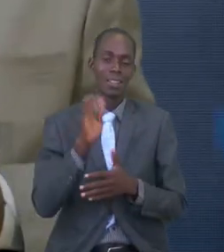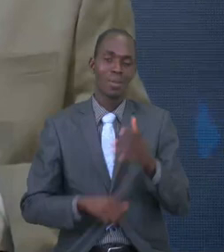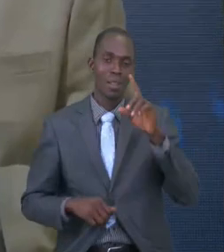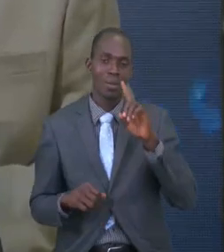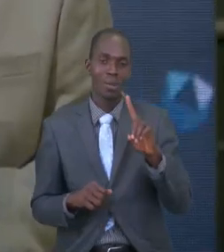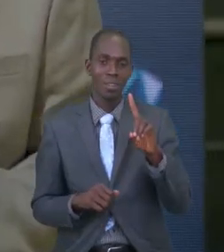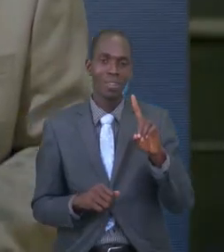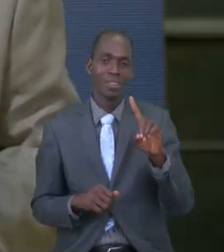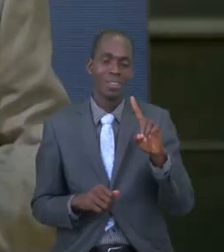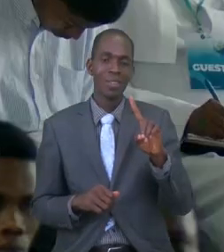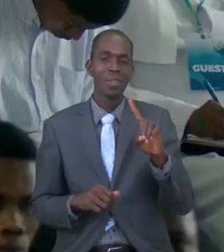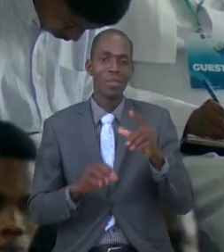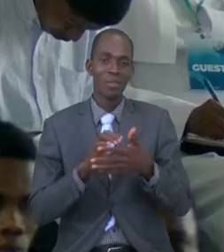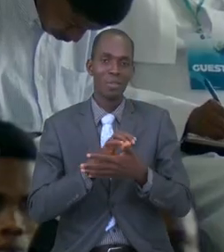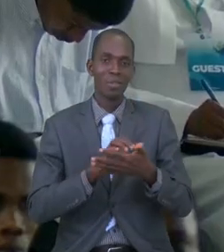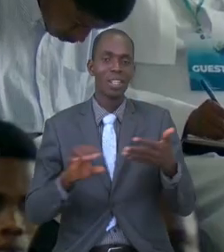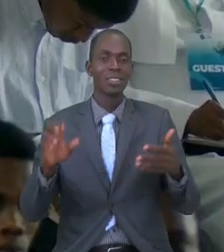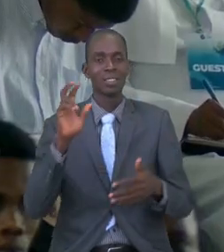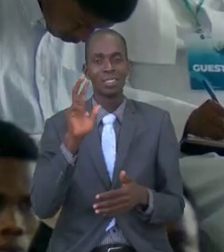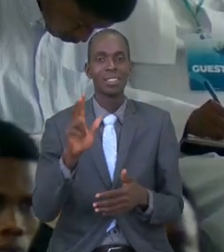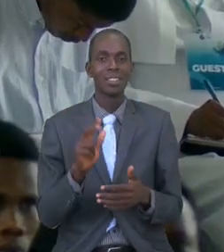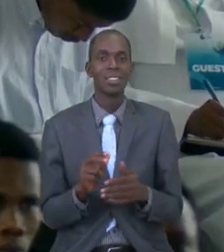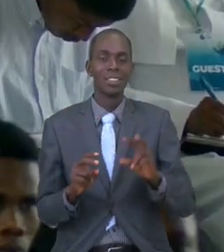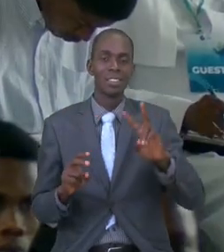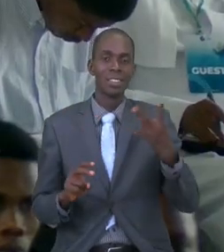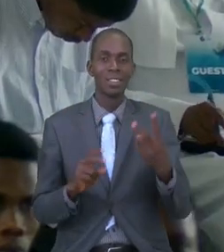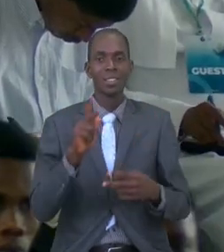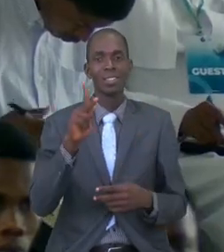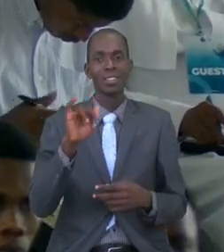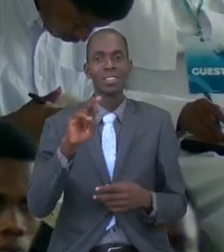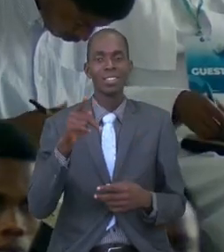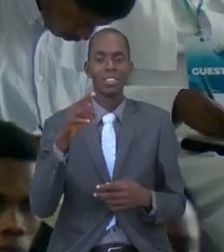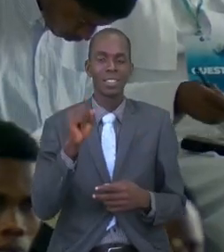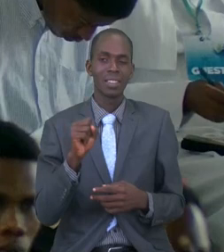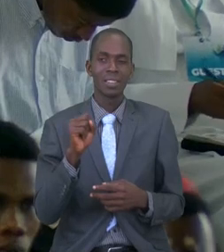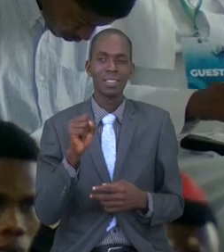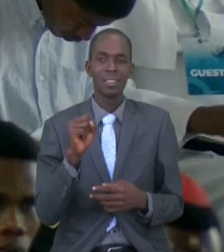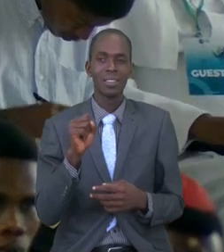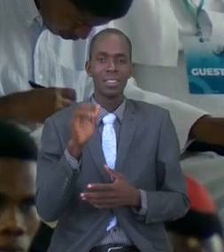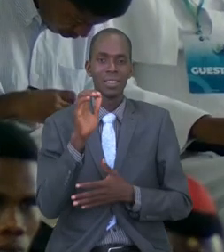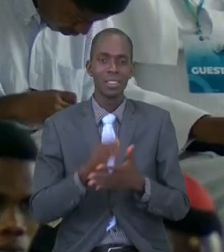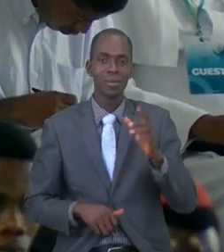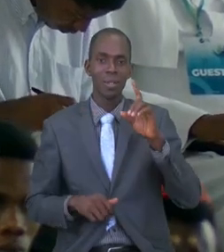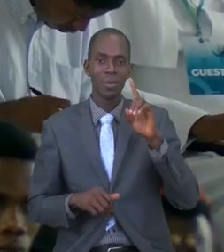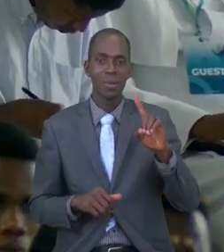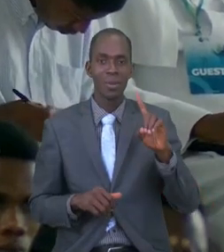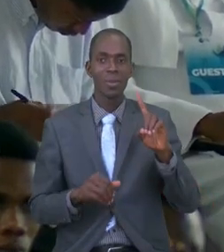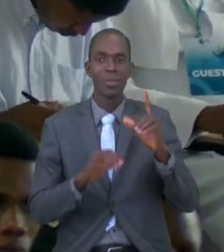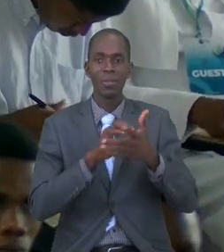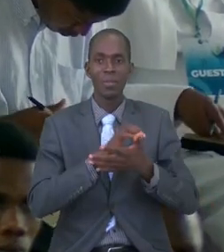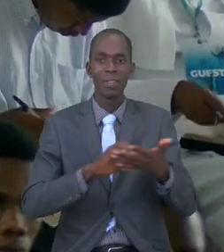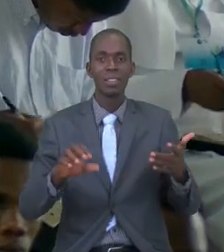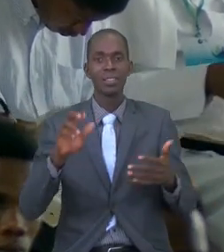1, and I'm reading from verse 3. 2 Kings chapter 1. Reading from